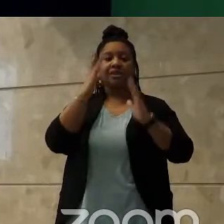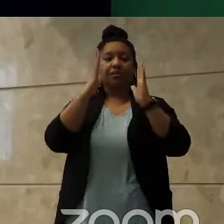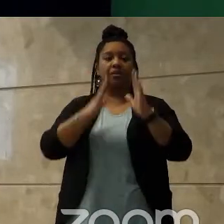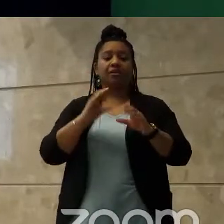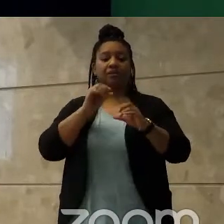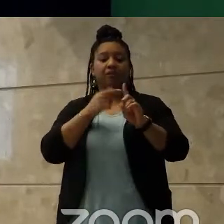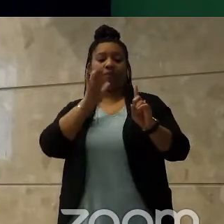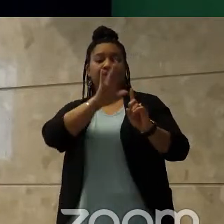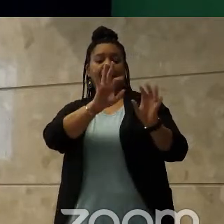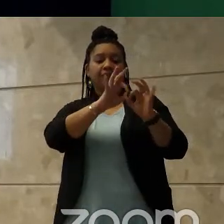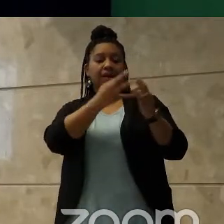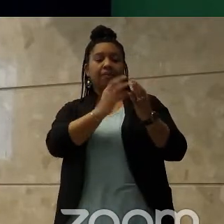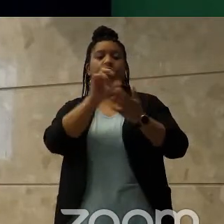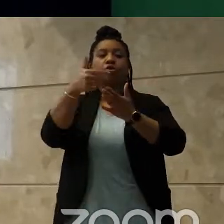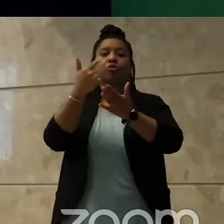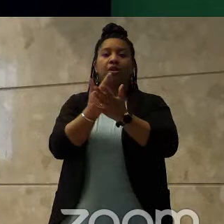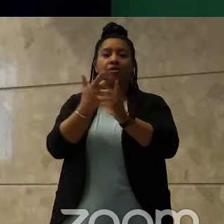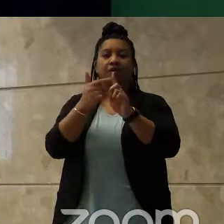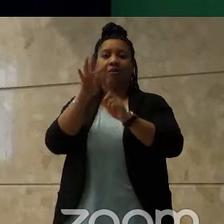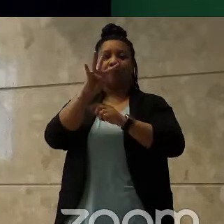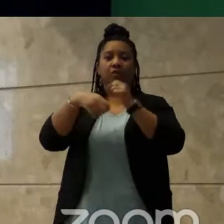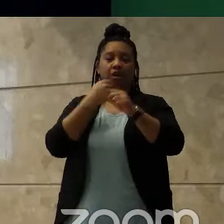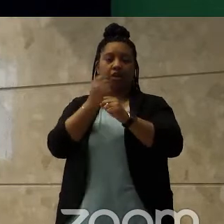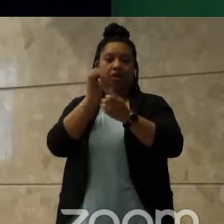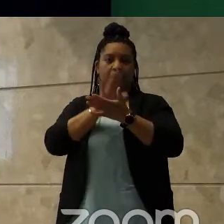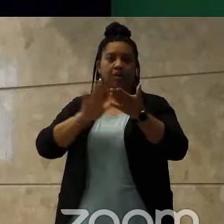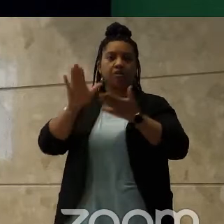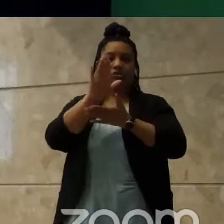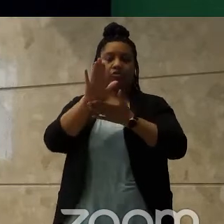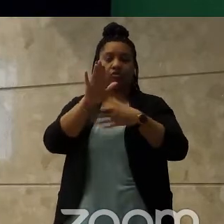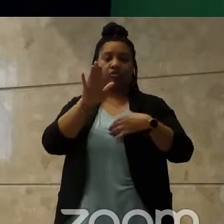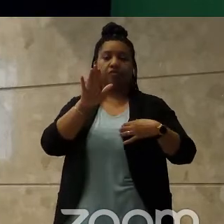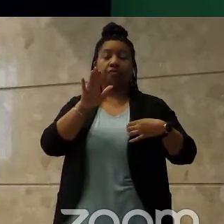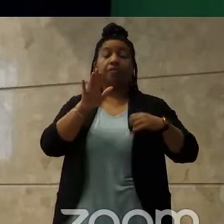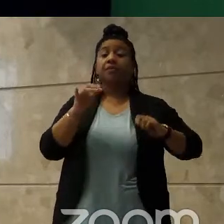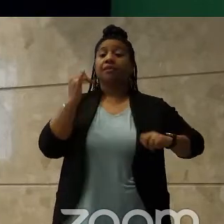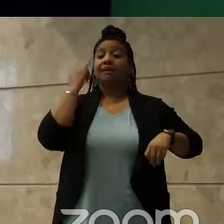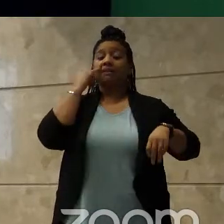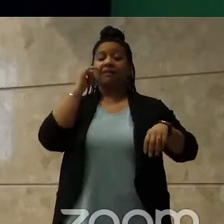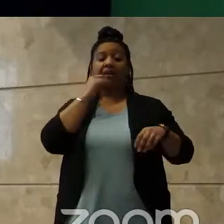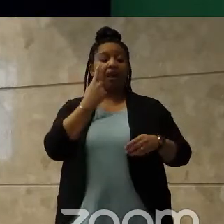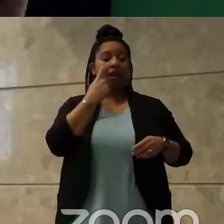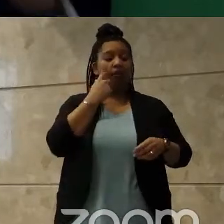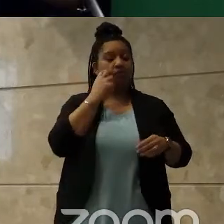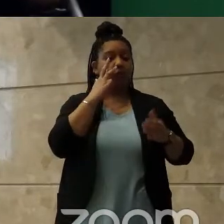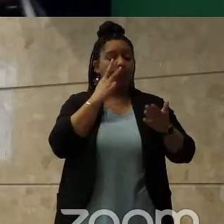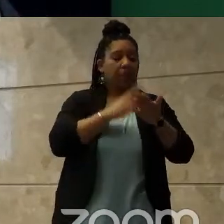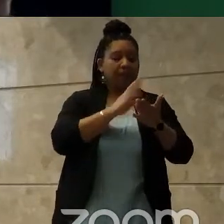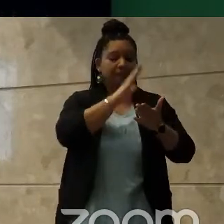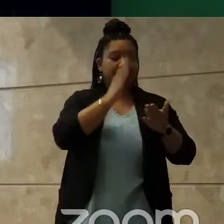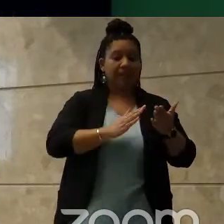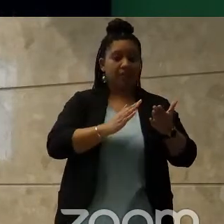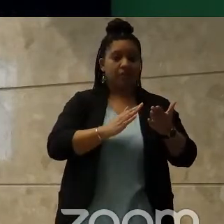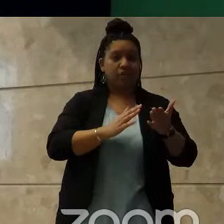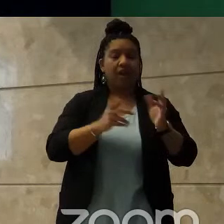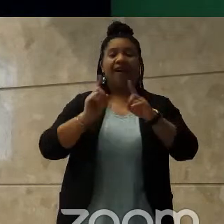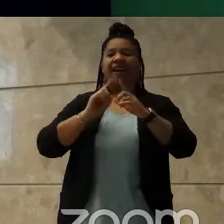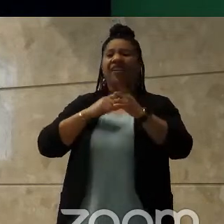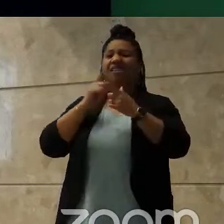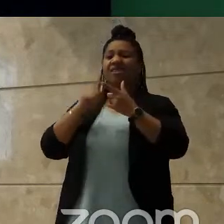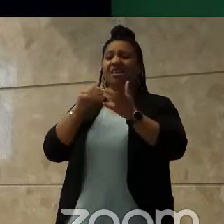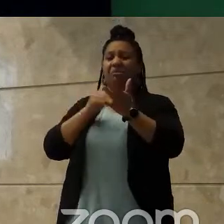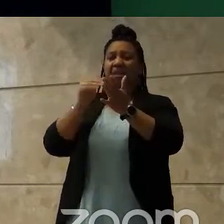families graduate from a four-year institution. And if they've not seen it, and then millions of Americans of all